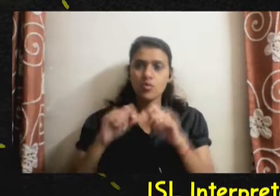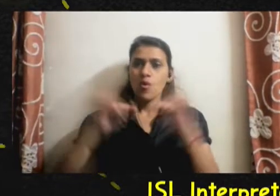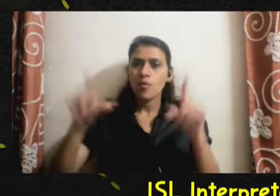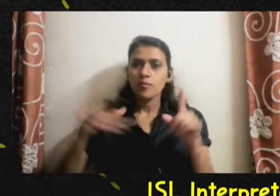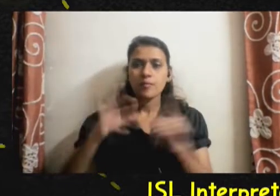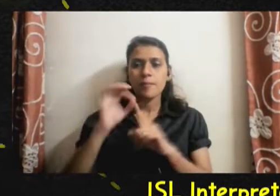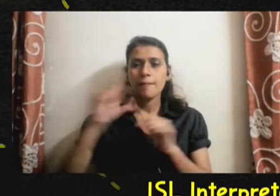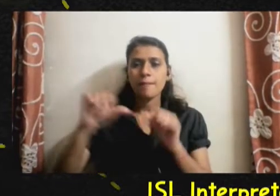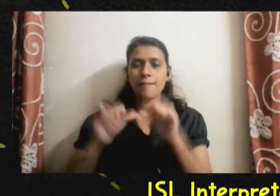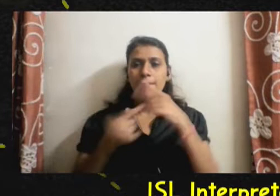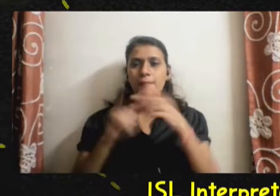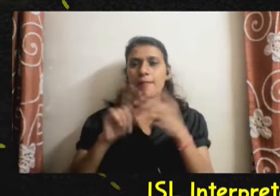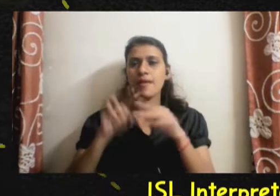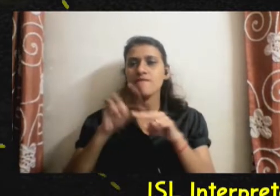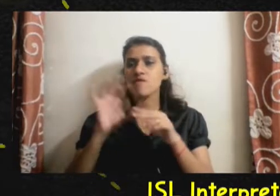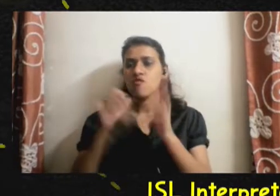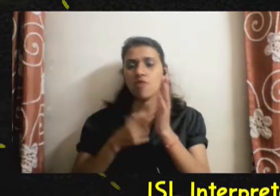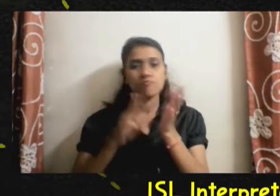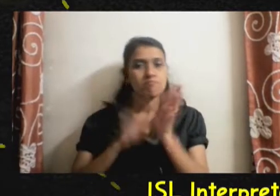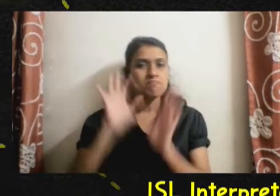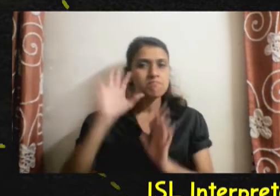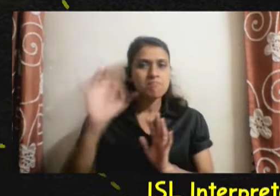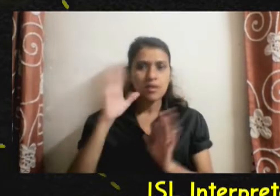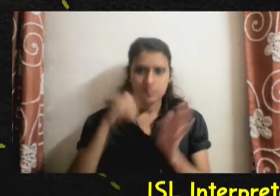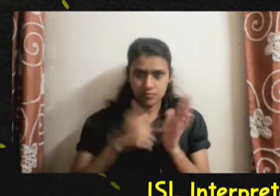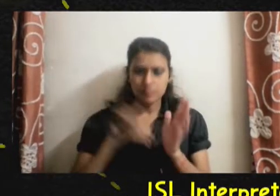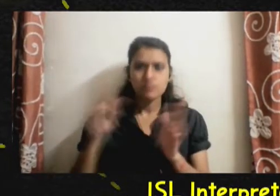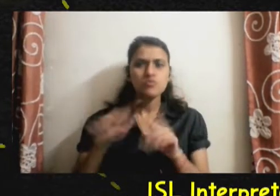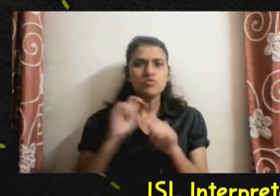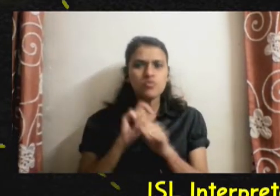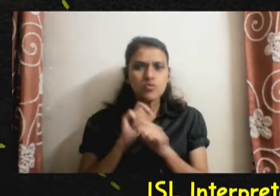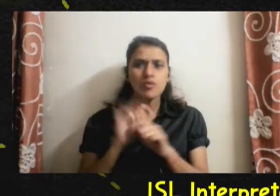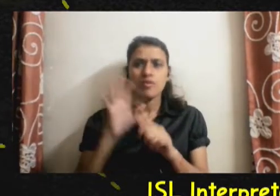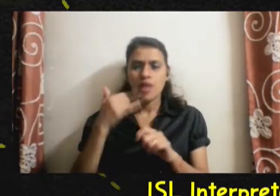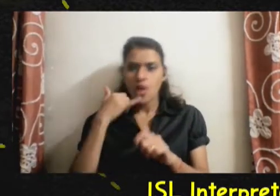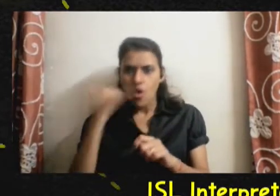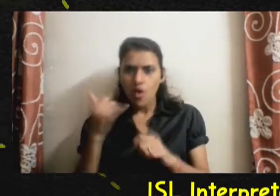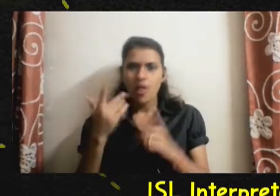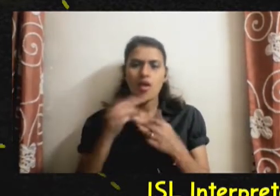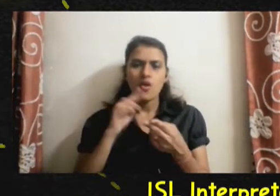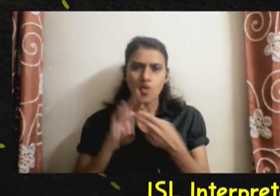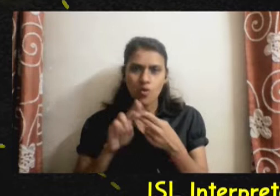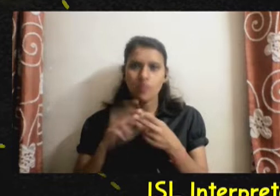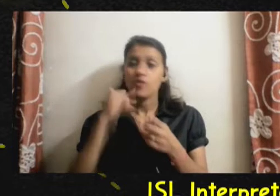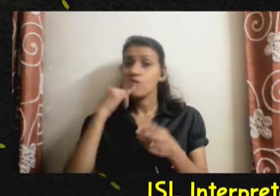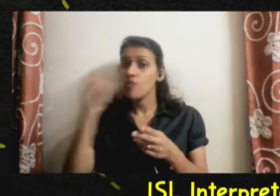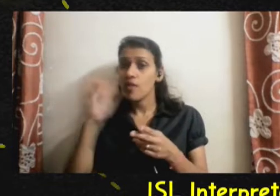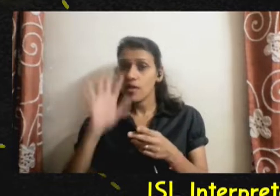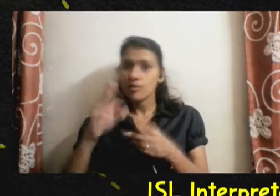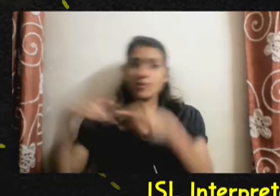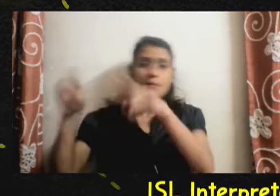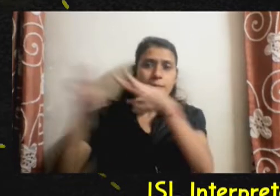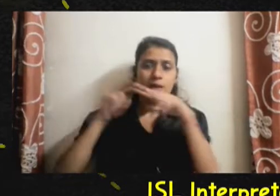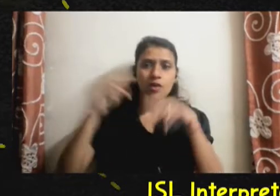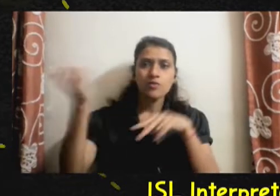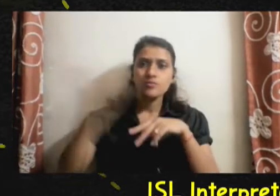caller initiated platform. So the caller decides when, how they will call, and then once they call, then the callback goes. So it